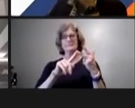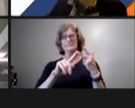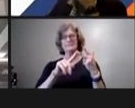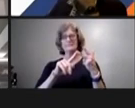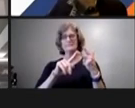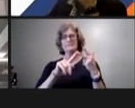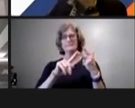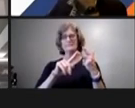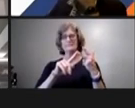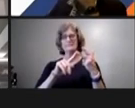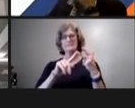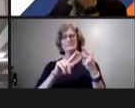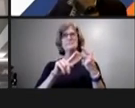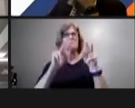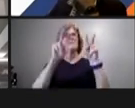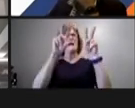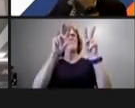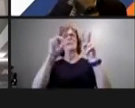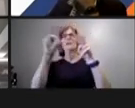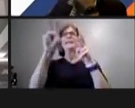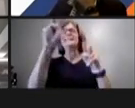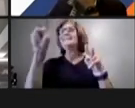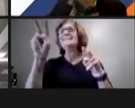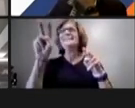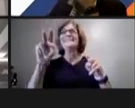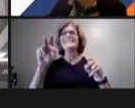It's hard to look through the tiles quickly.